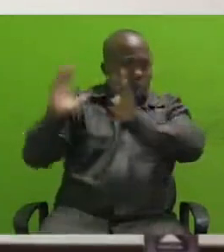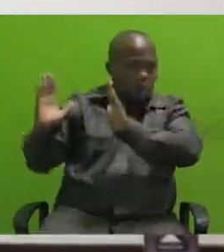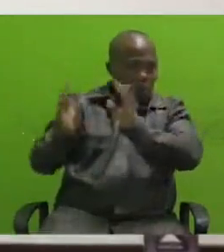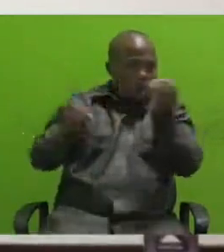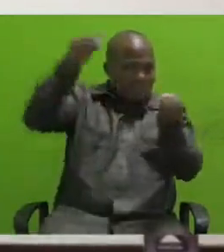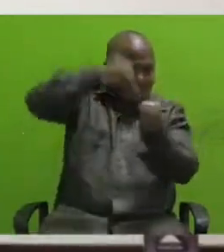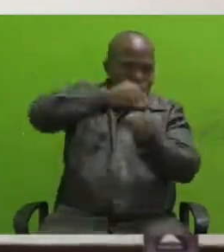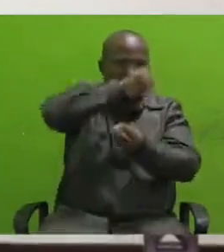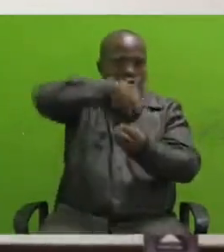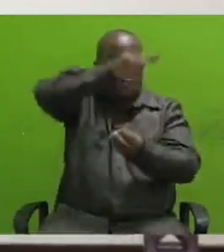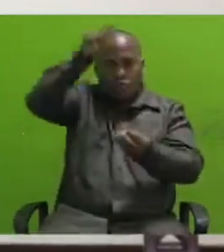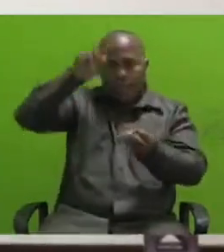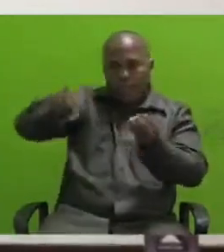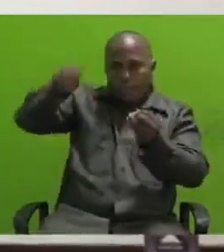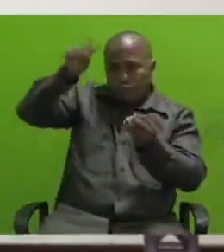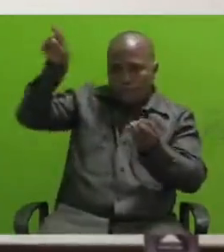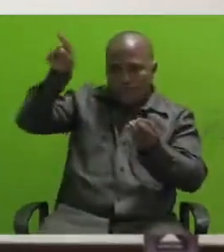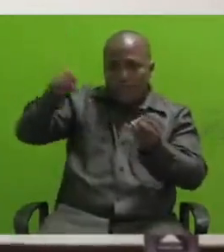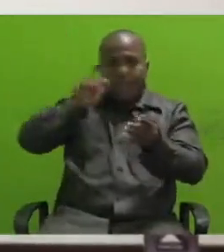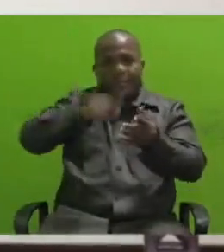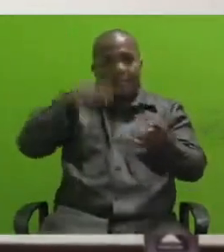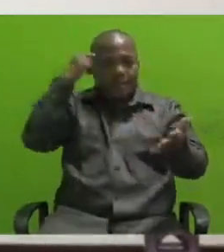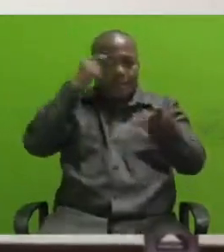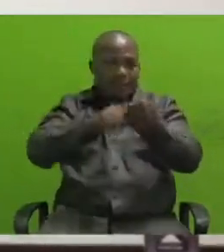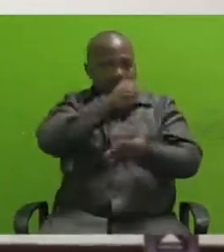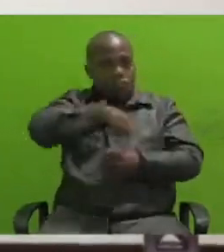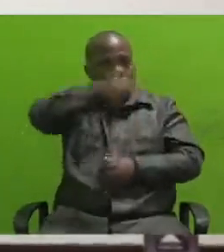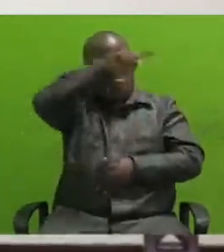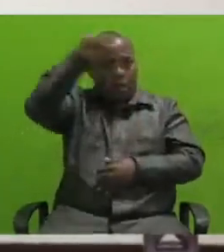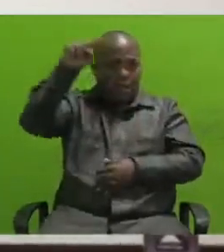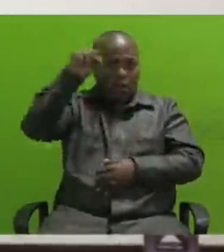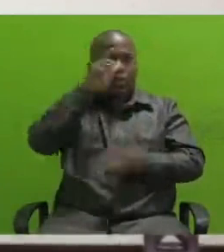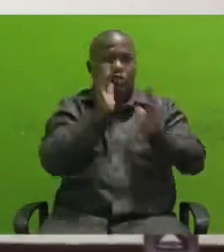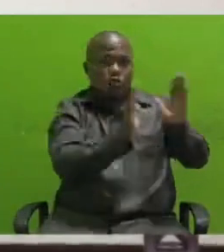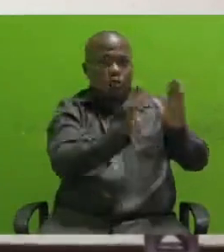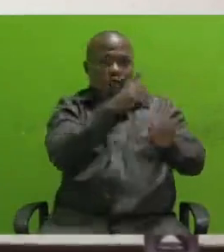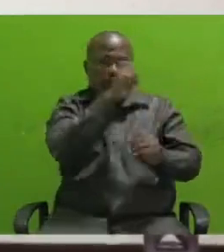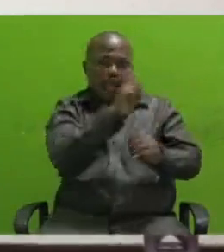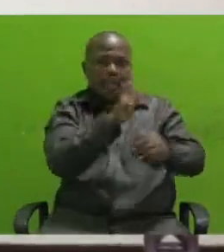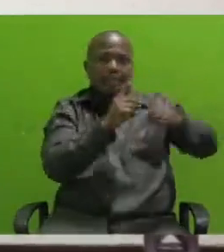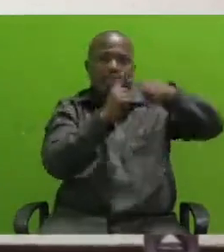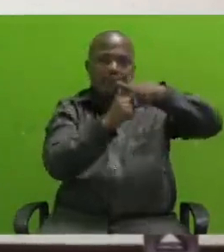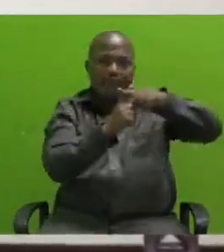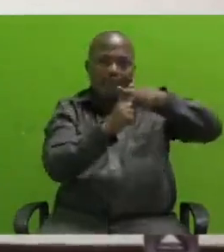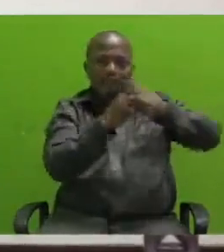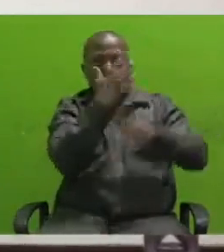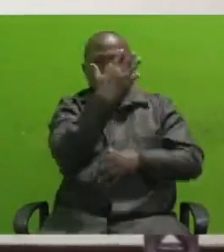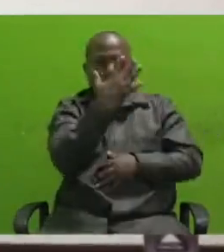So this means square root of x plus 5 out of 2